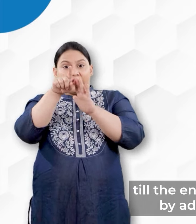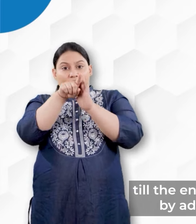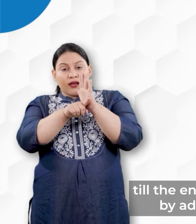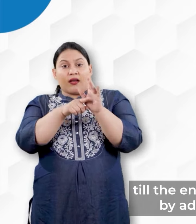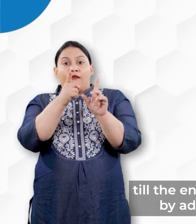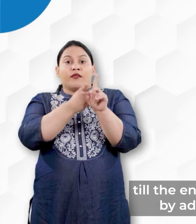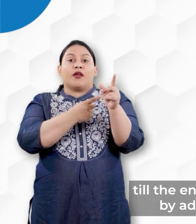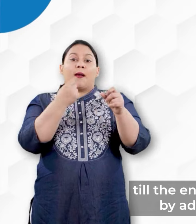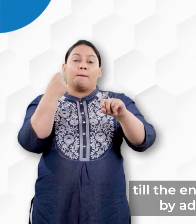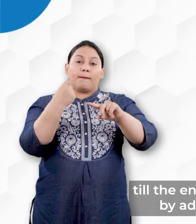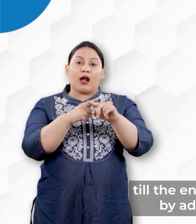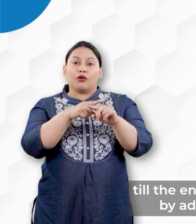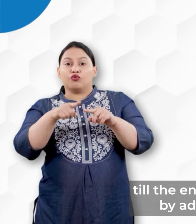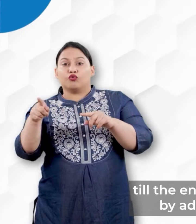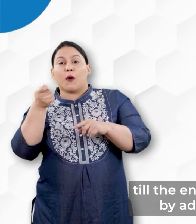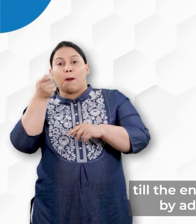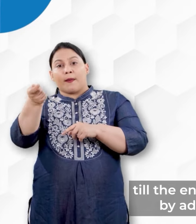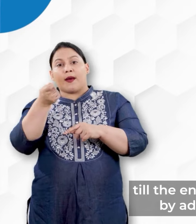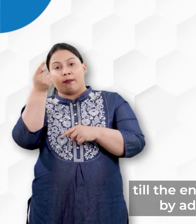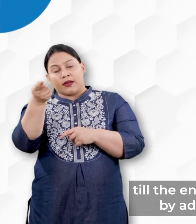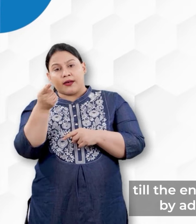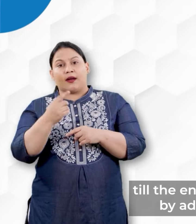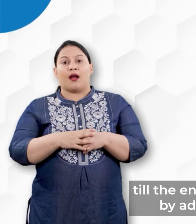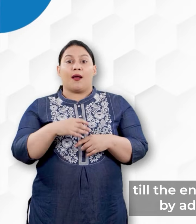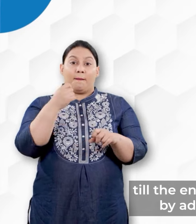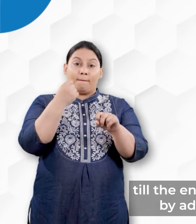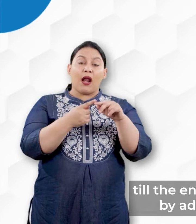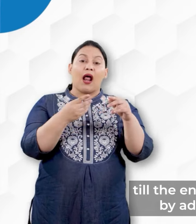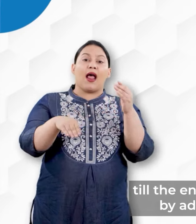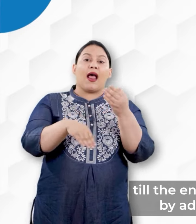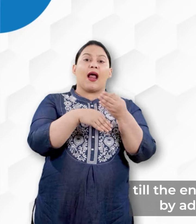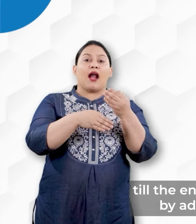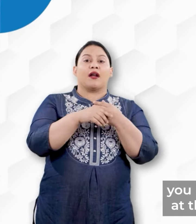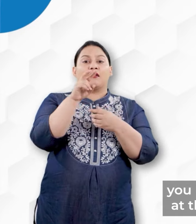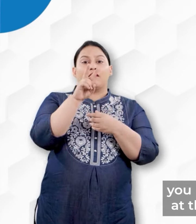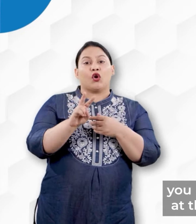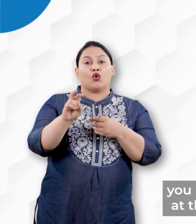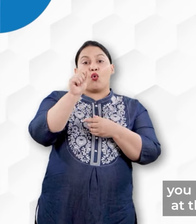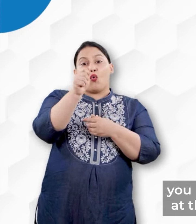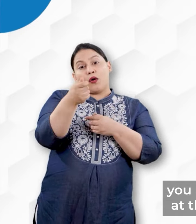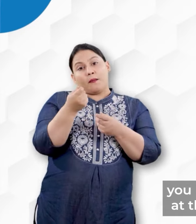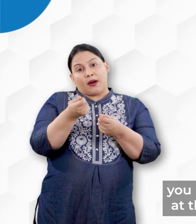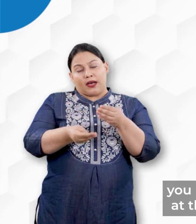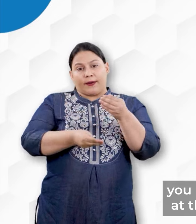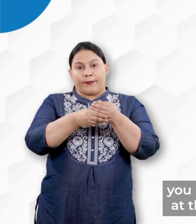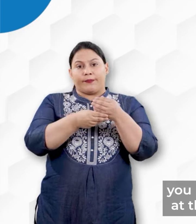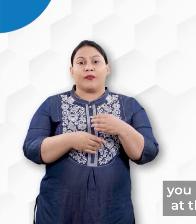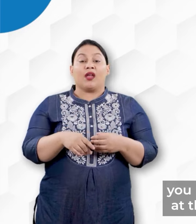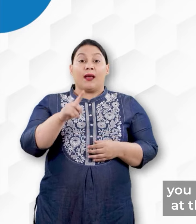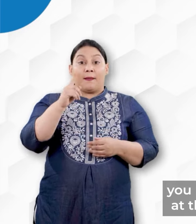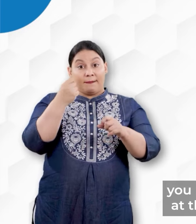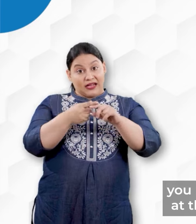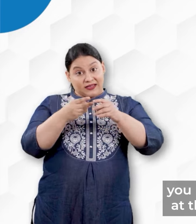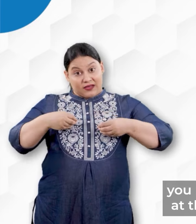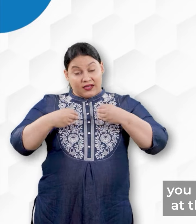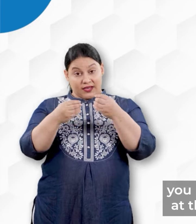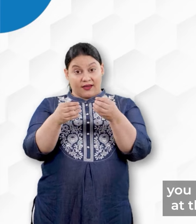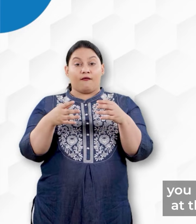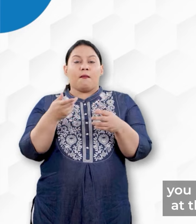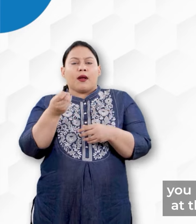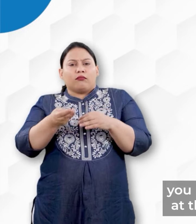the end of premium payment term by adding value to your funds. You receive wealth boosters at the end of